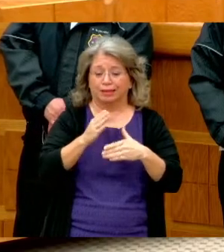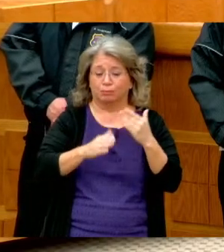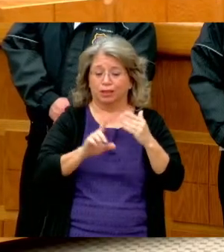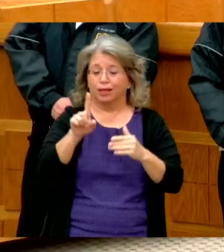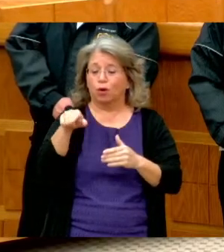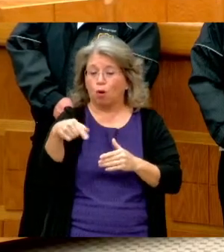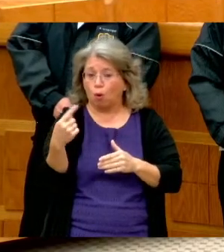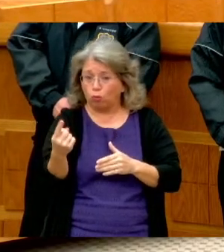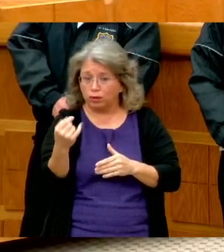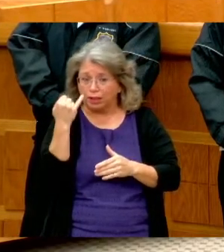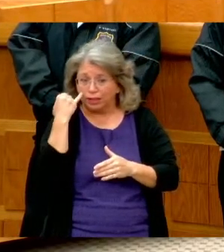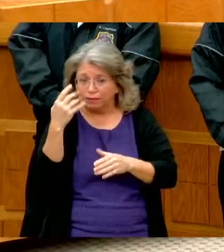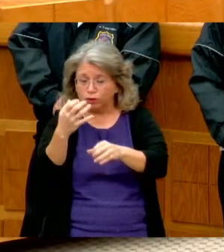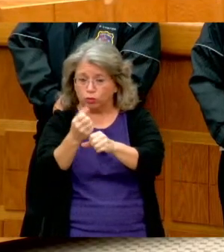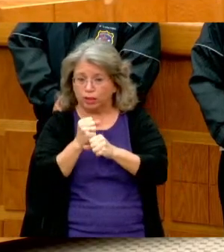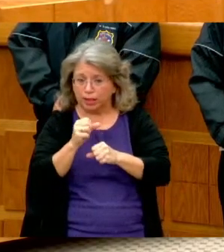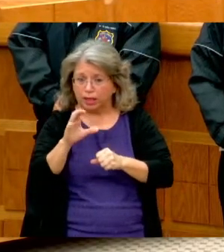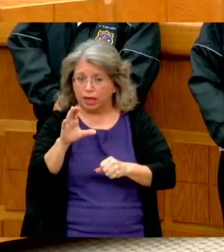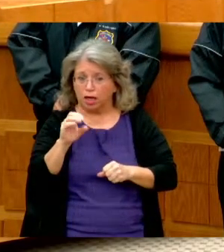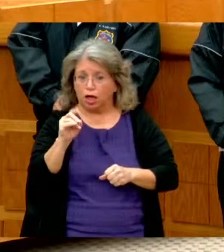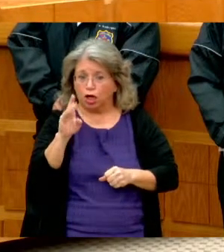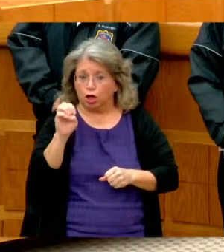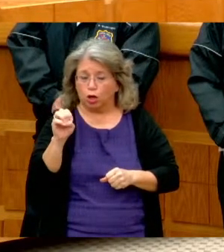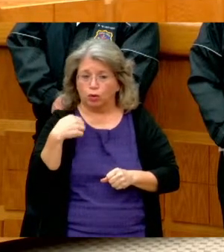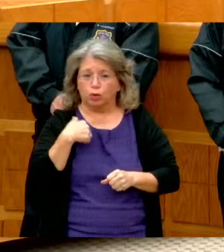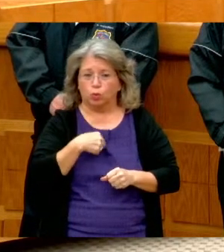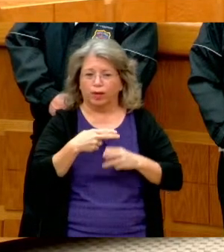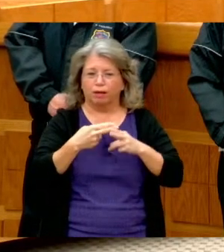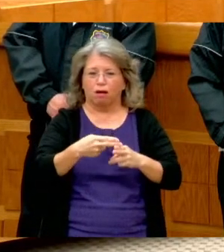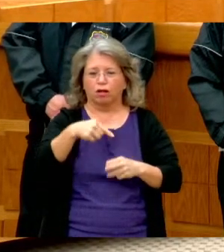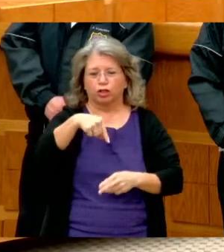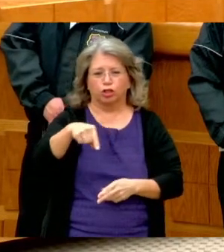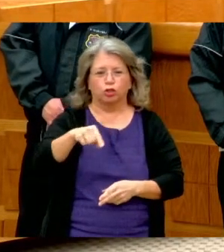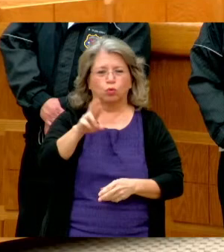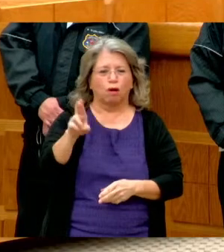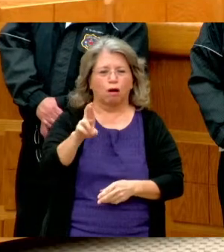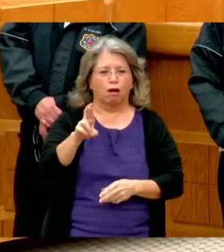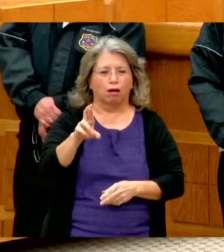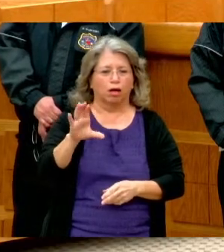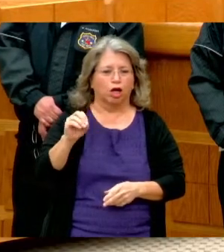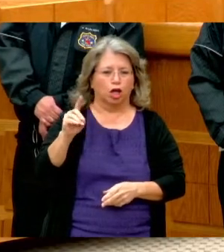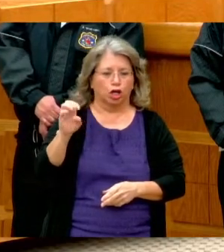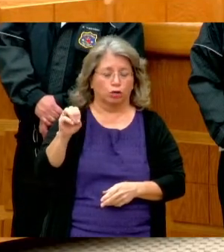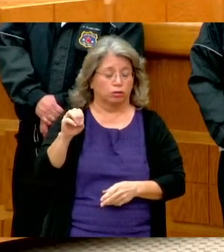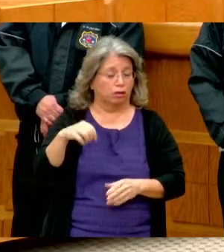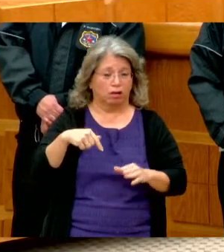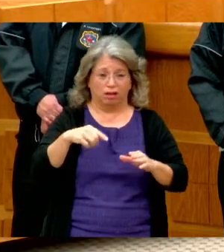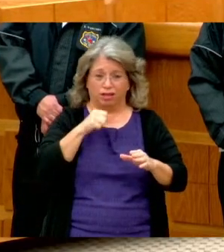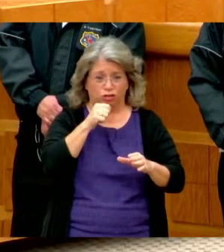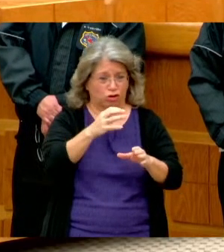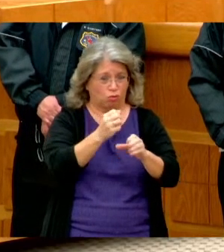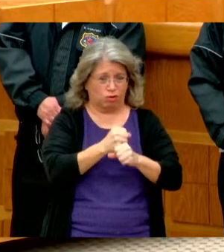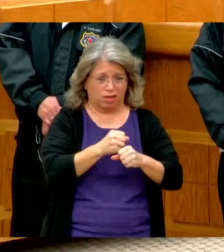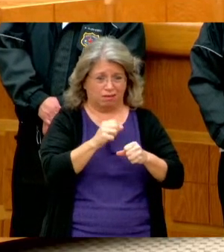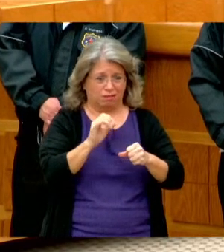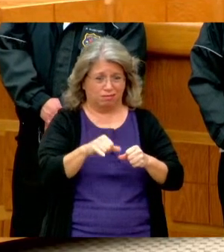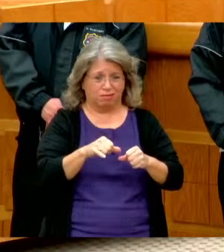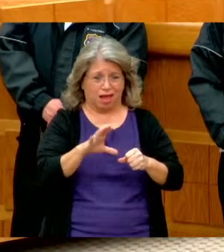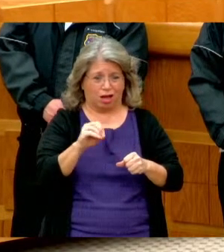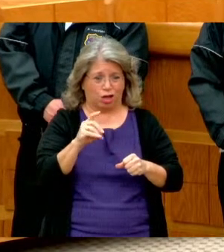that code, which we call a QR code. And if you do not receive the QR code at the